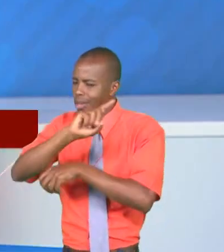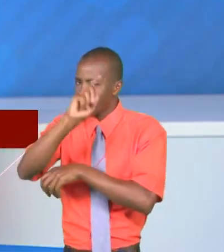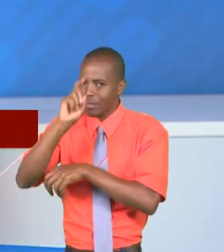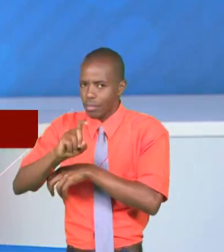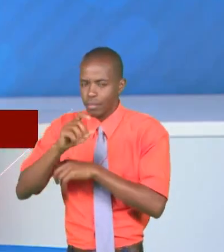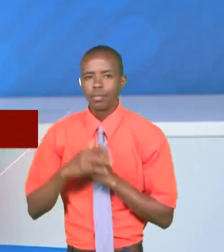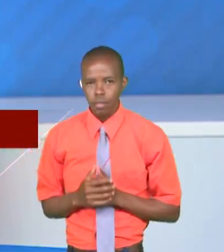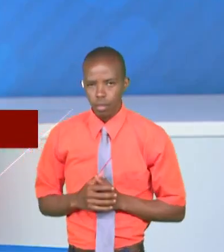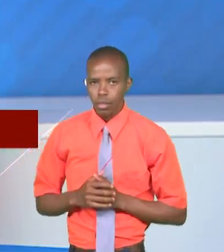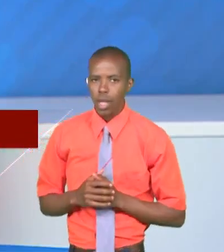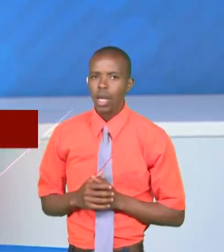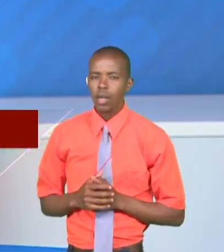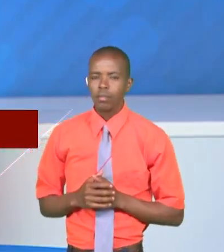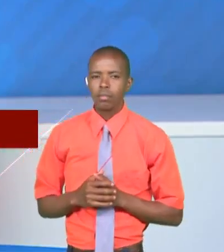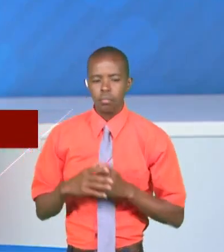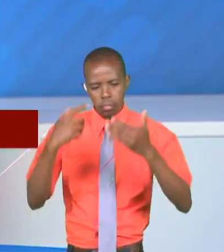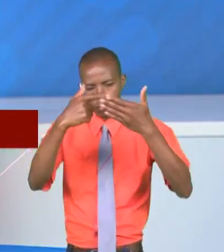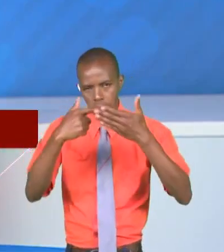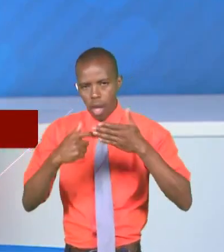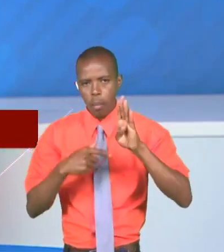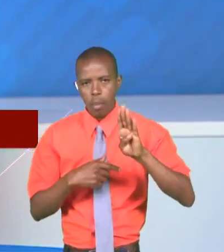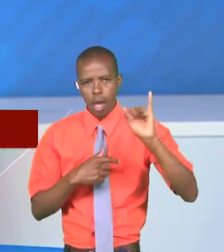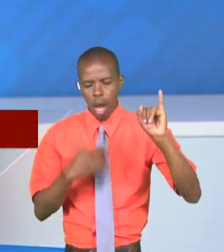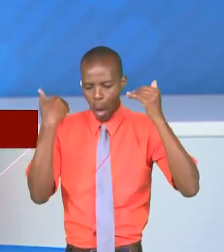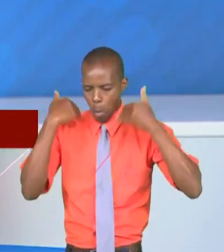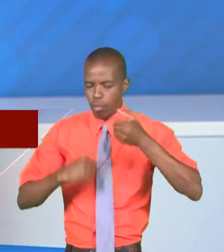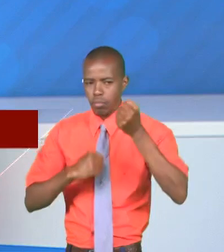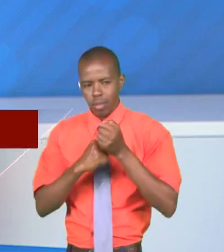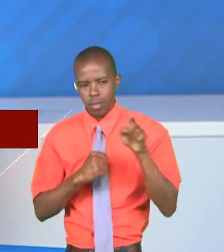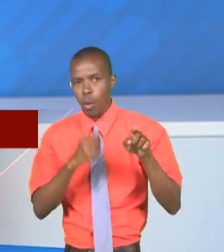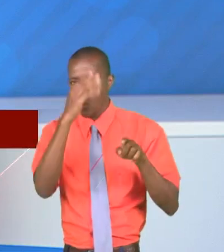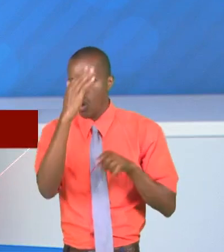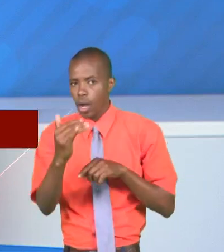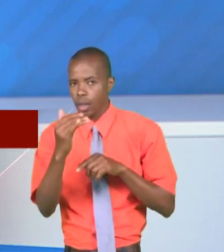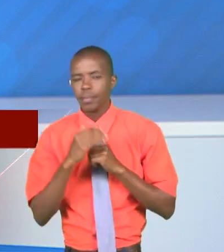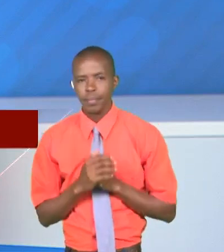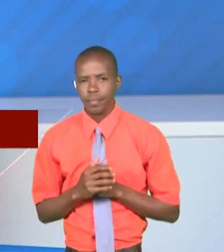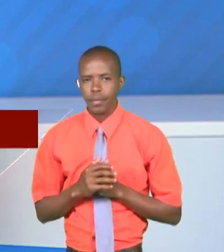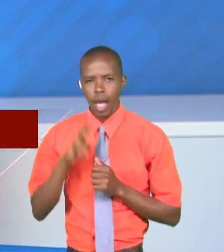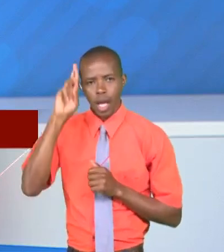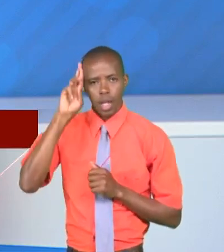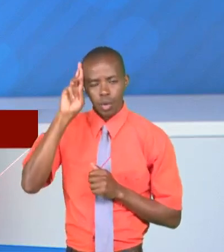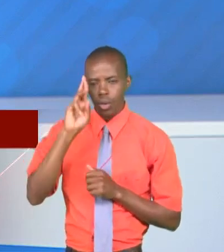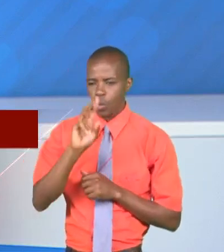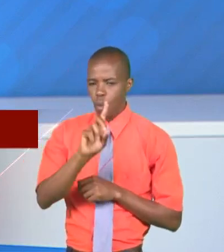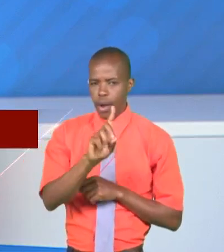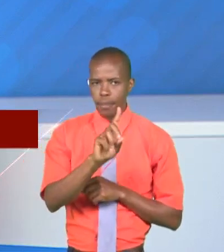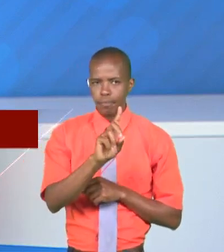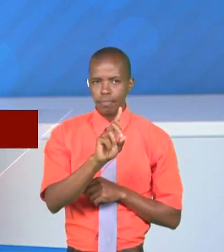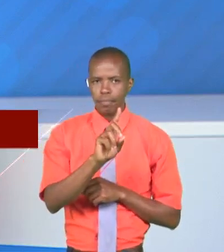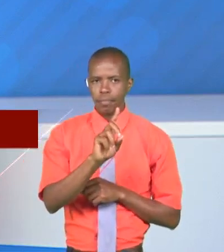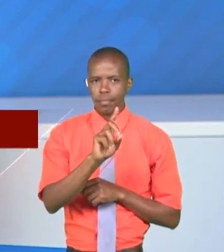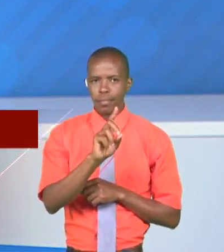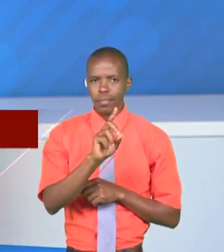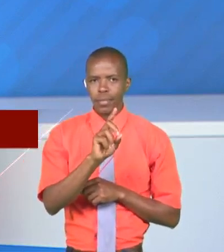Let me talk about the BBI, because I support BBI. And I support BBI with the reasons because there